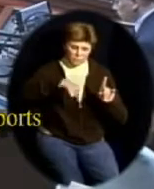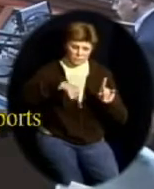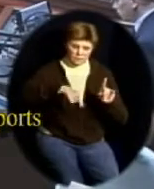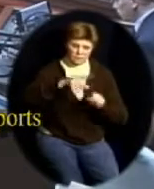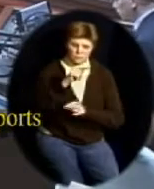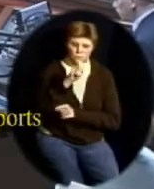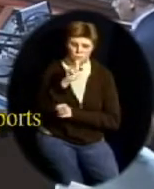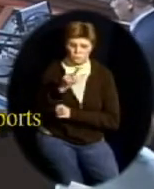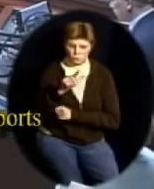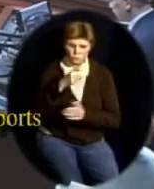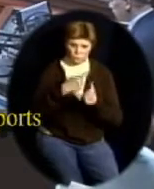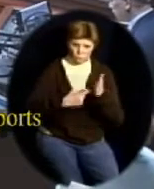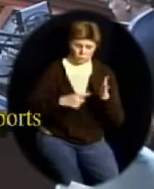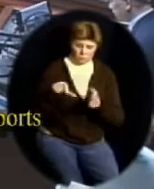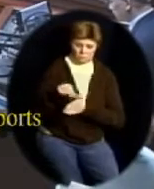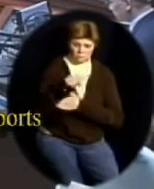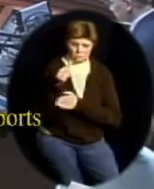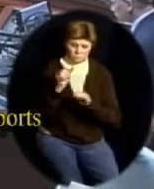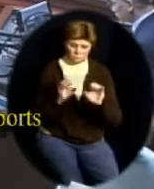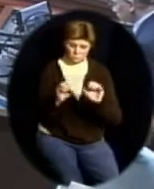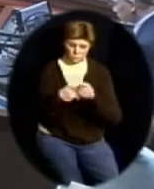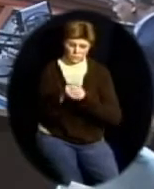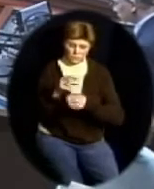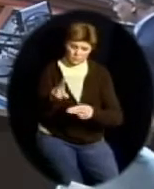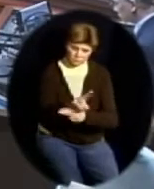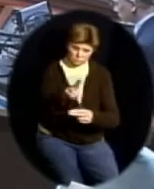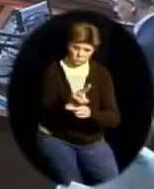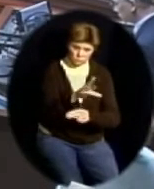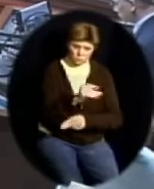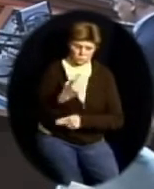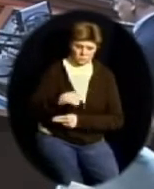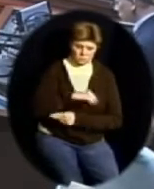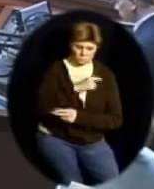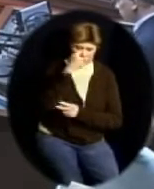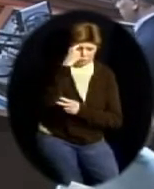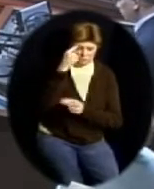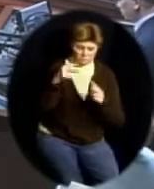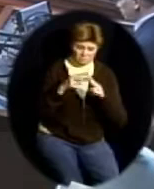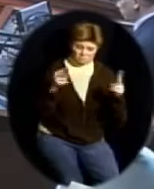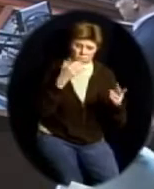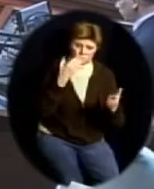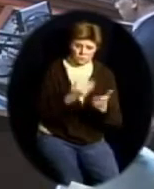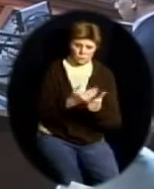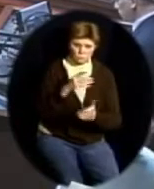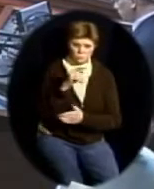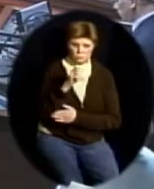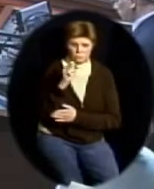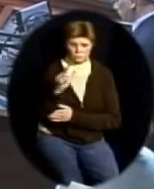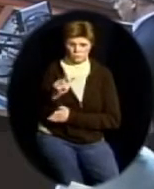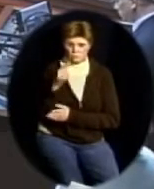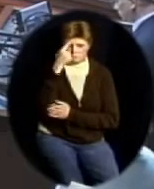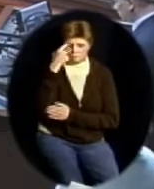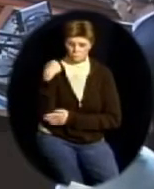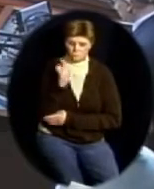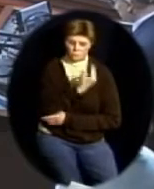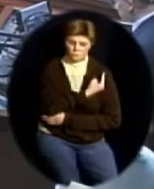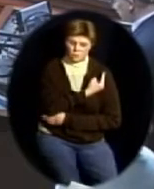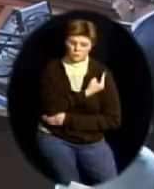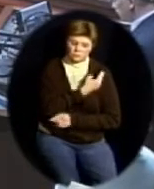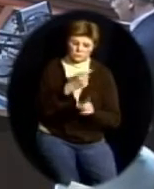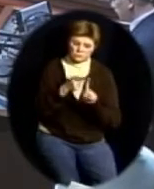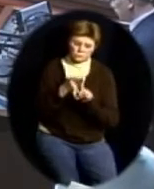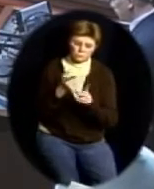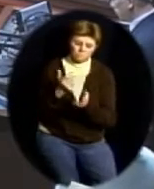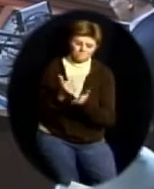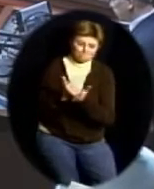tendency to use as a tool. We think that we're on the right track here. And again, providing information both for our decision makers